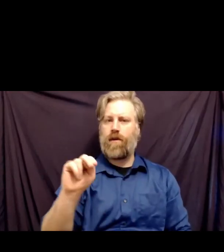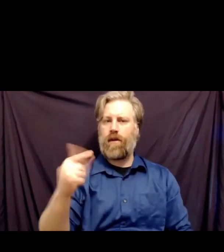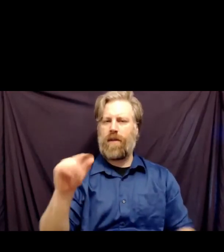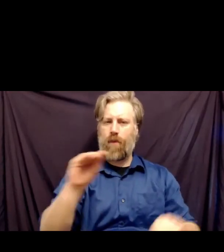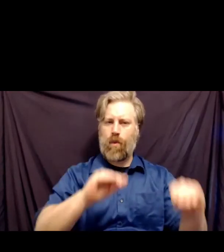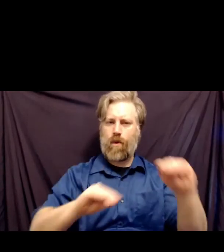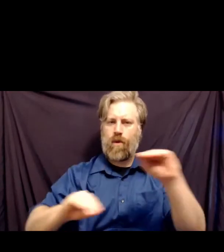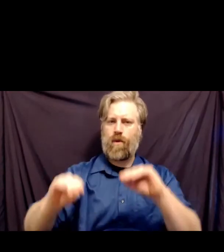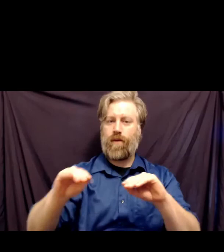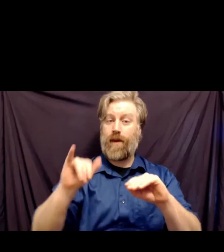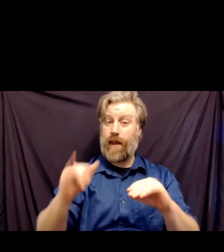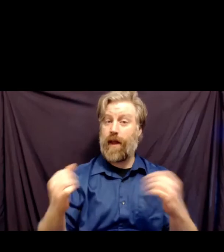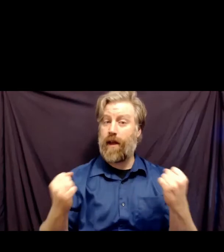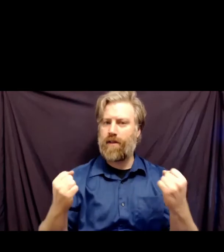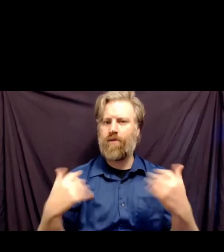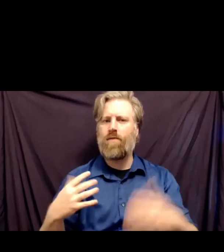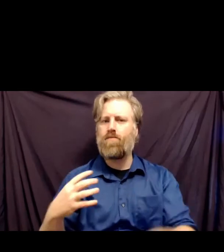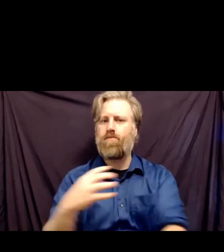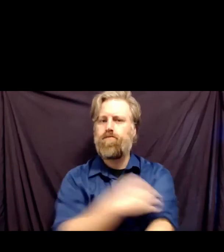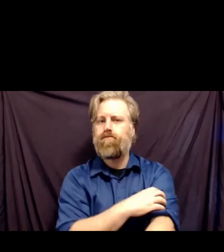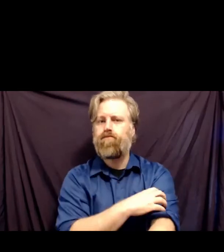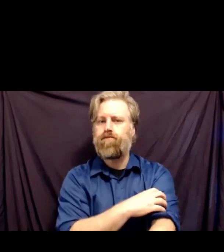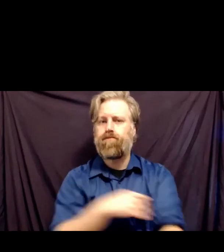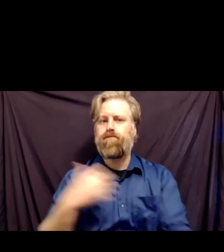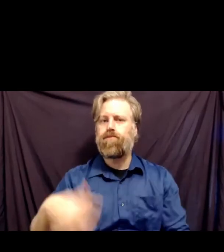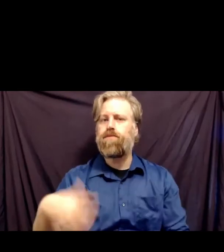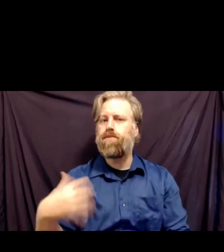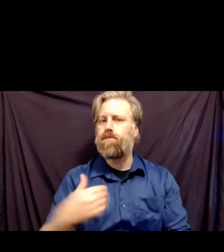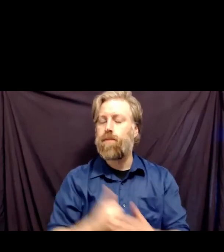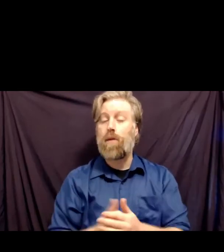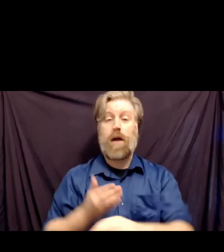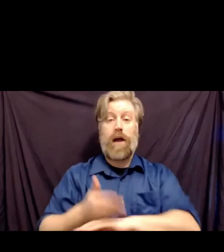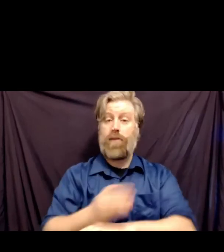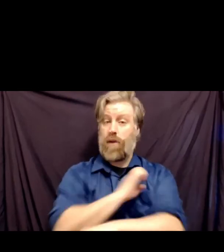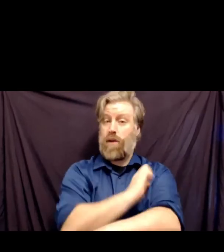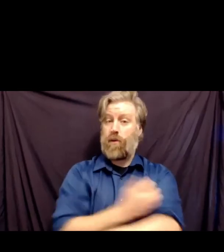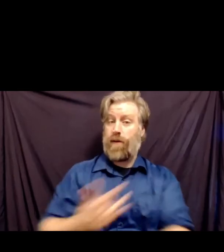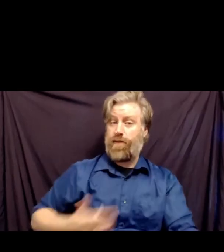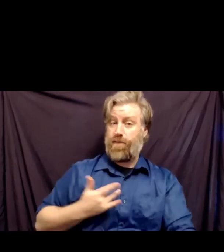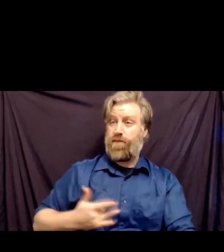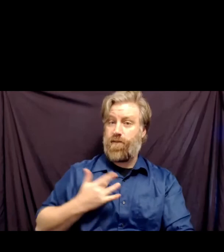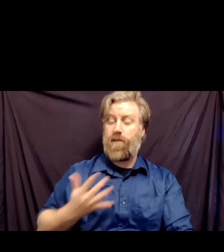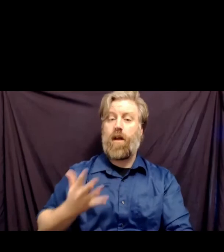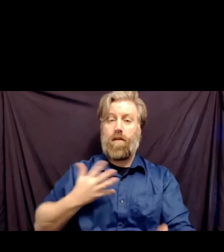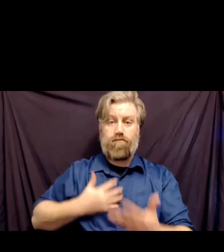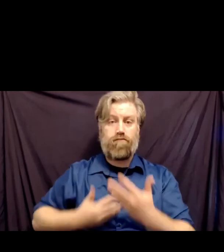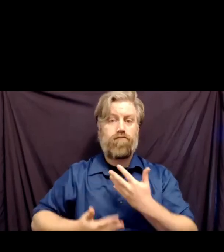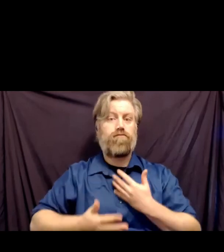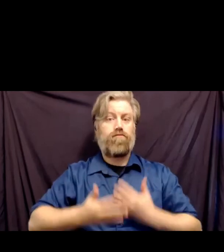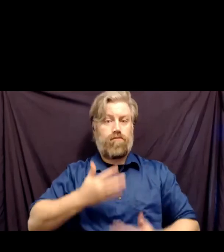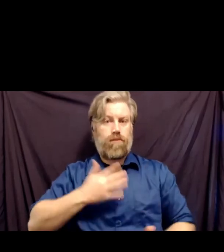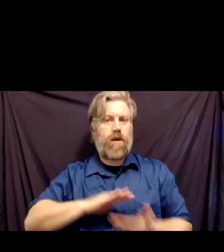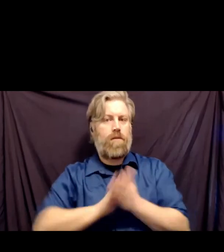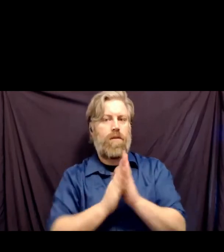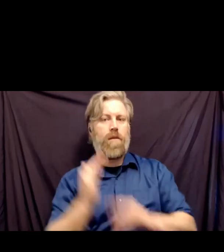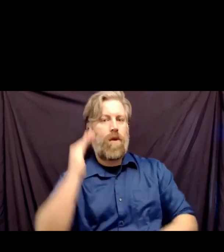powerful exercise. And once you start feeling the energy and being aware of what's happening in our